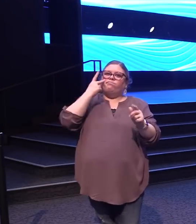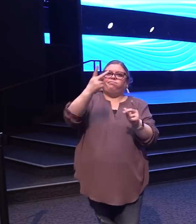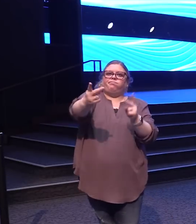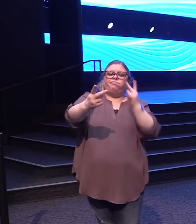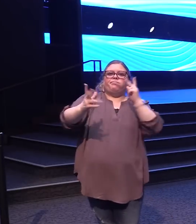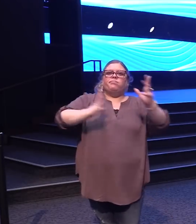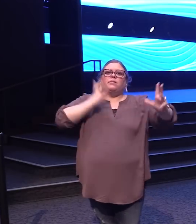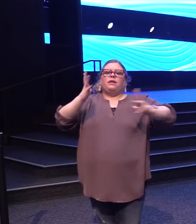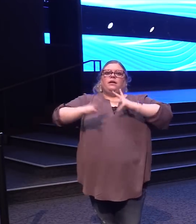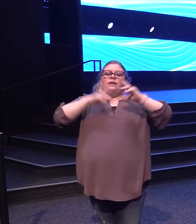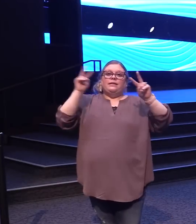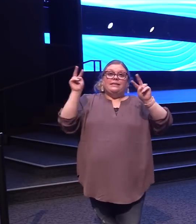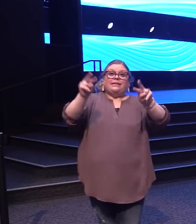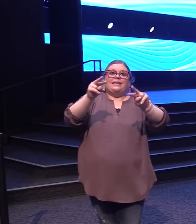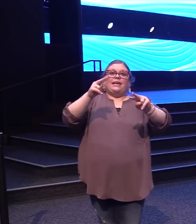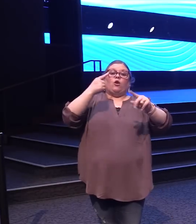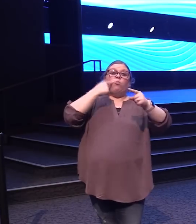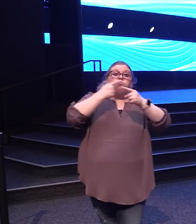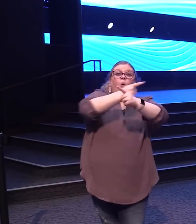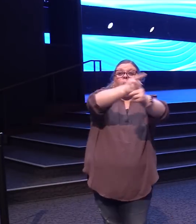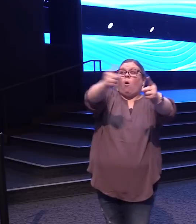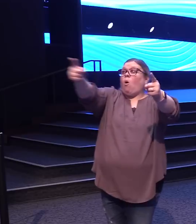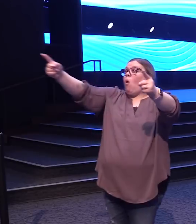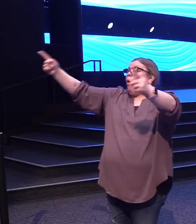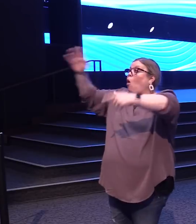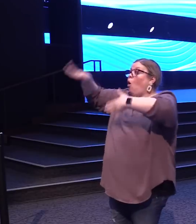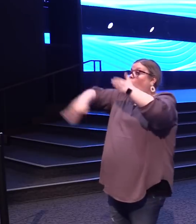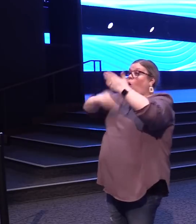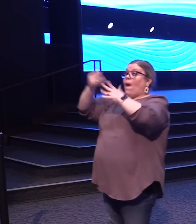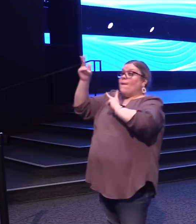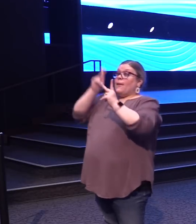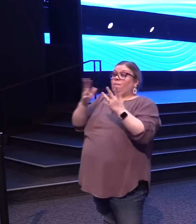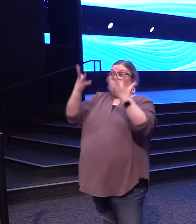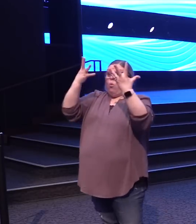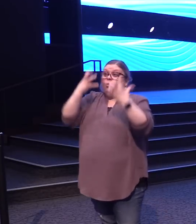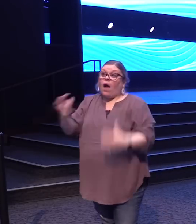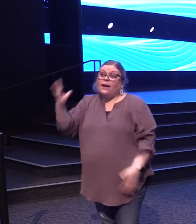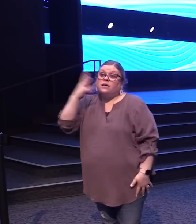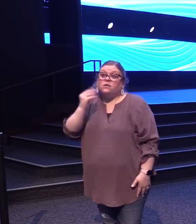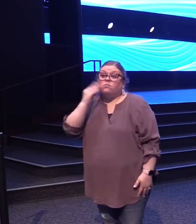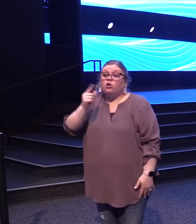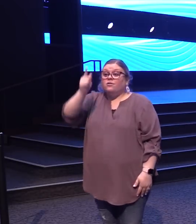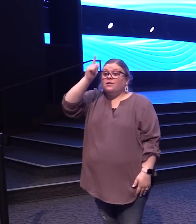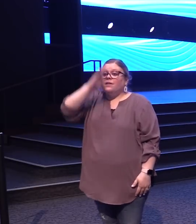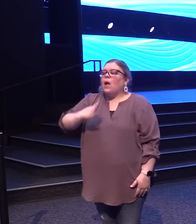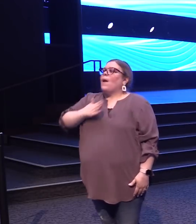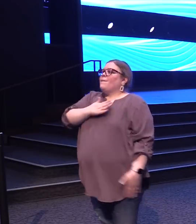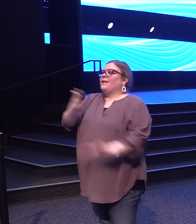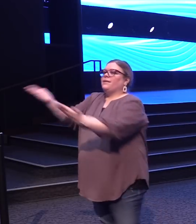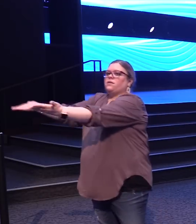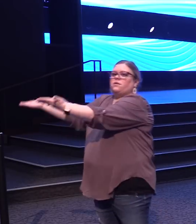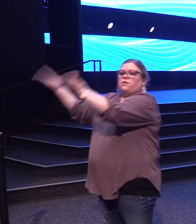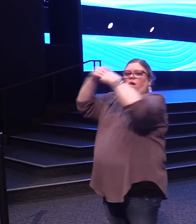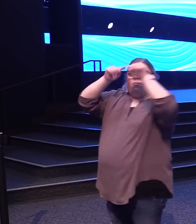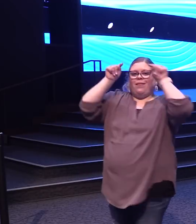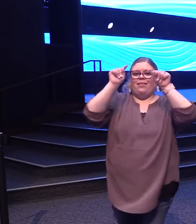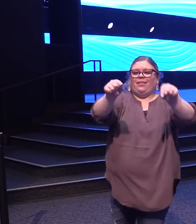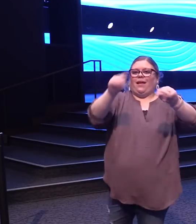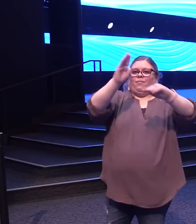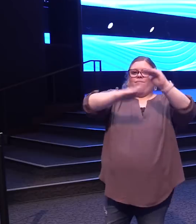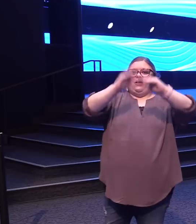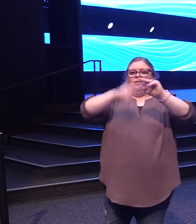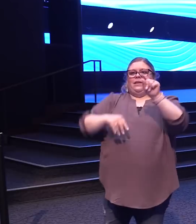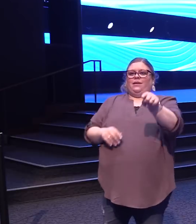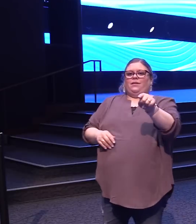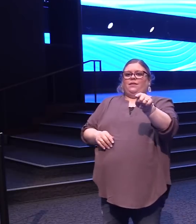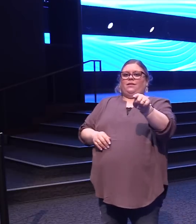visible, proclaiming to everyone that if you want to come to God, please come here.